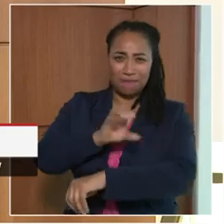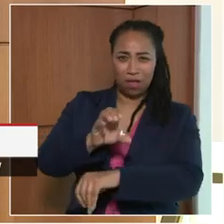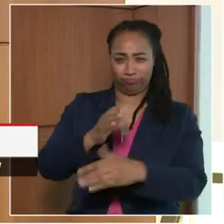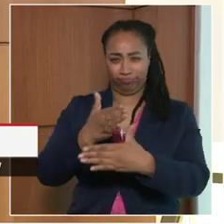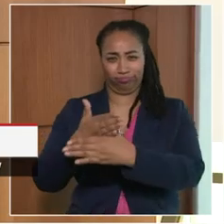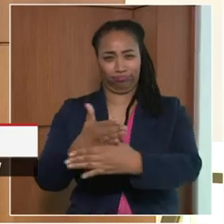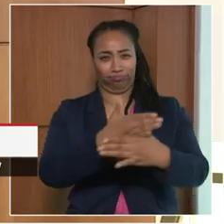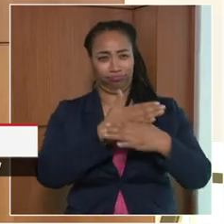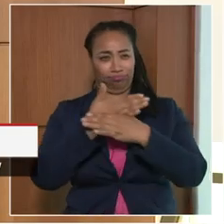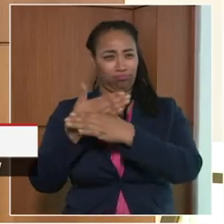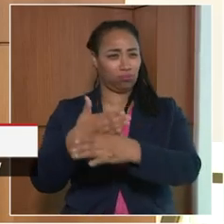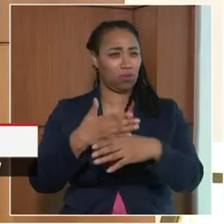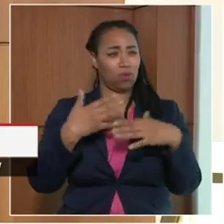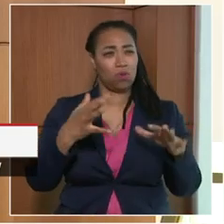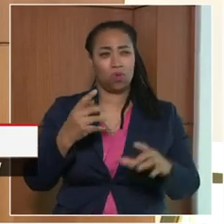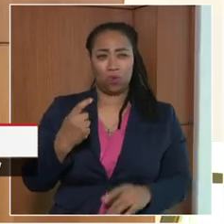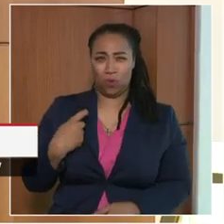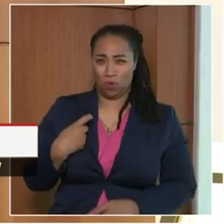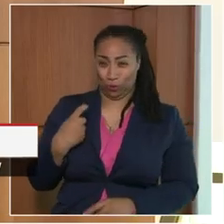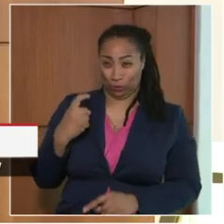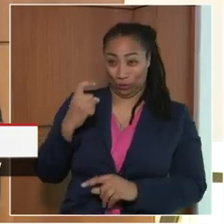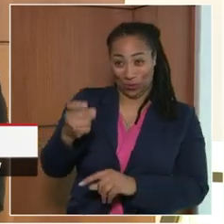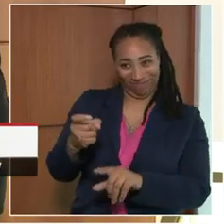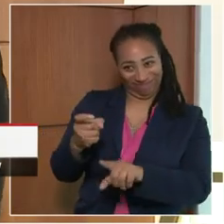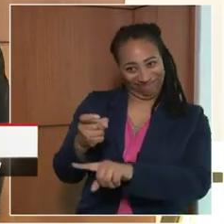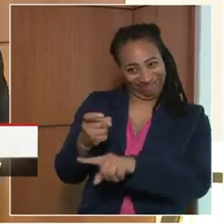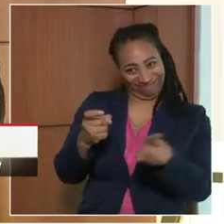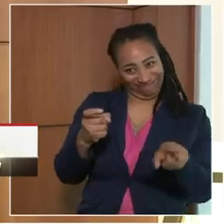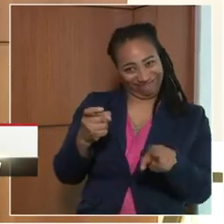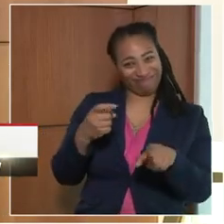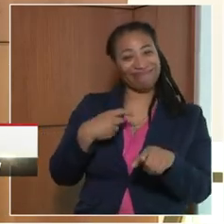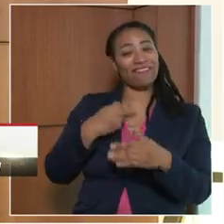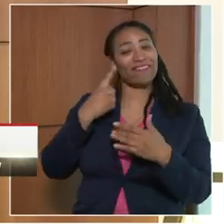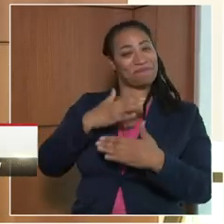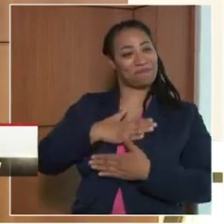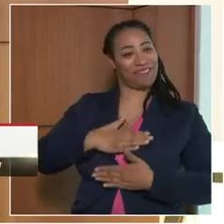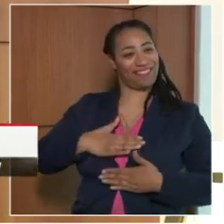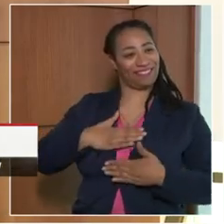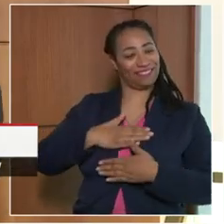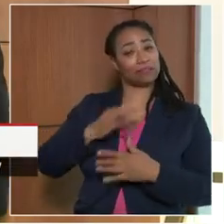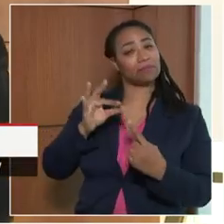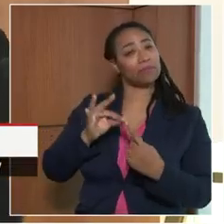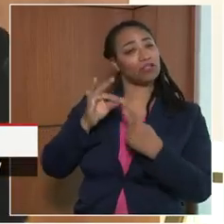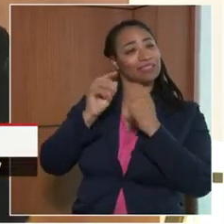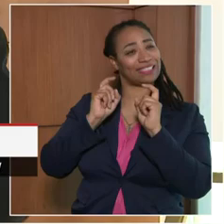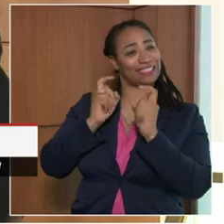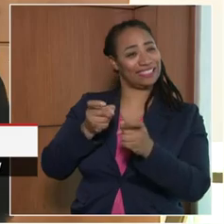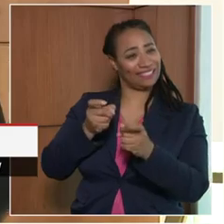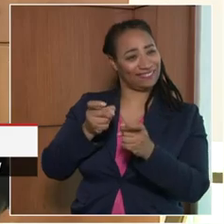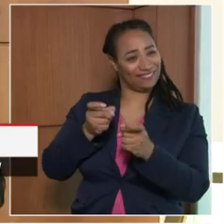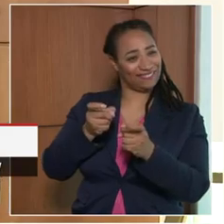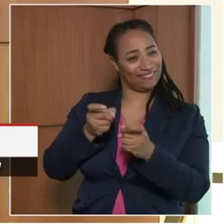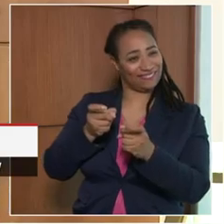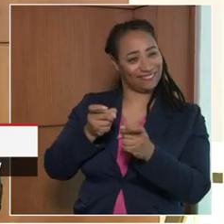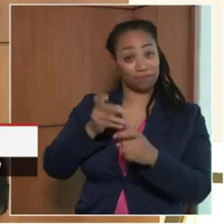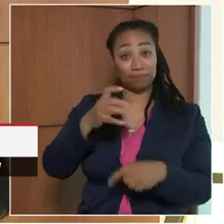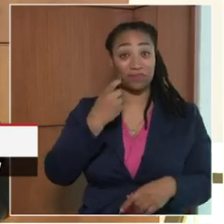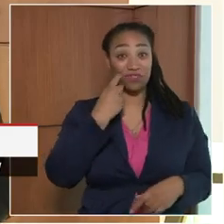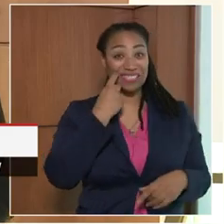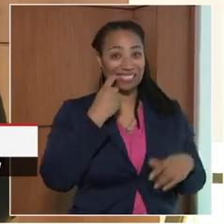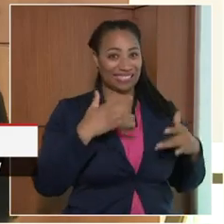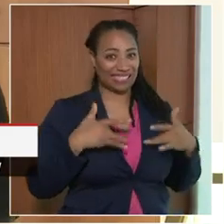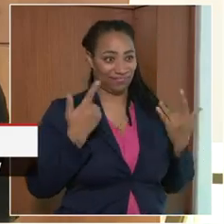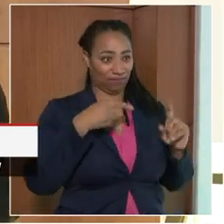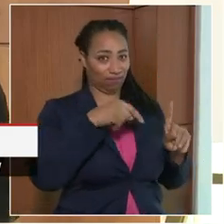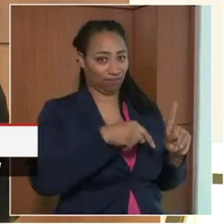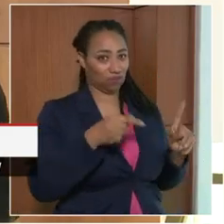our appreciation, we'd like to present you with a special gift from a recent event that we hosted here at GW. This